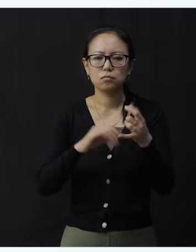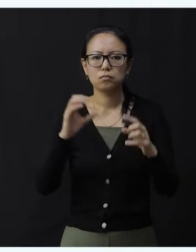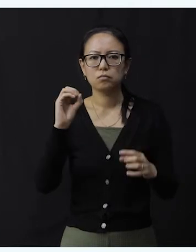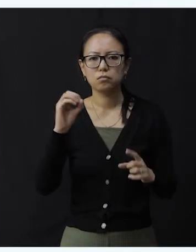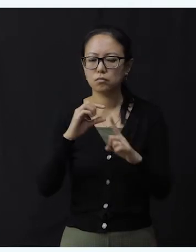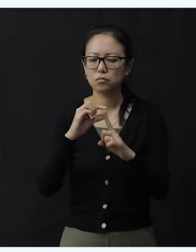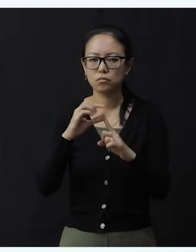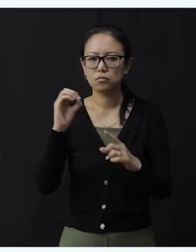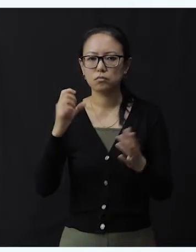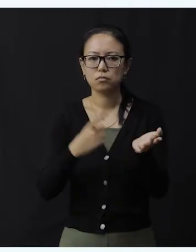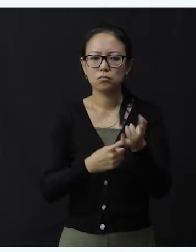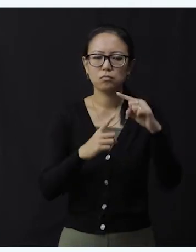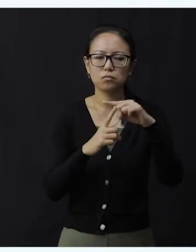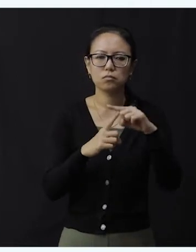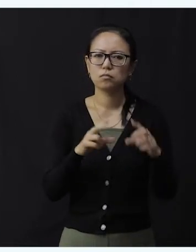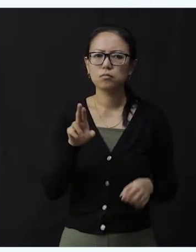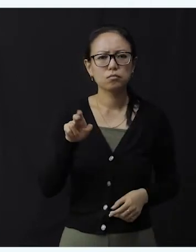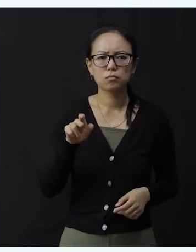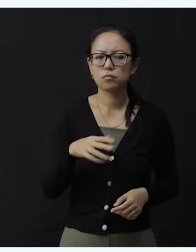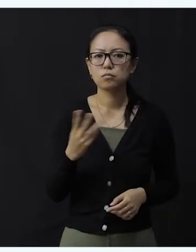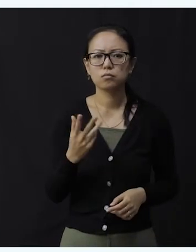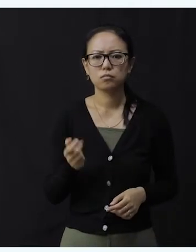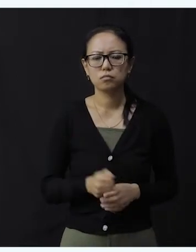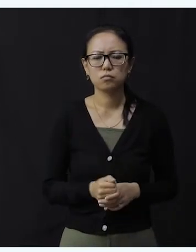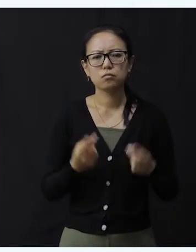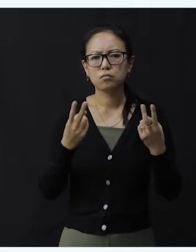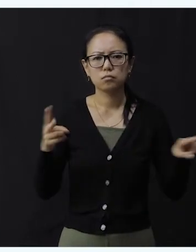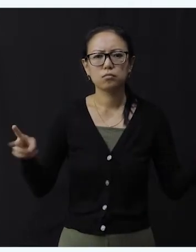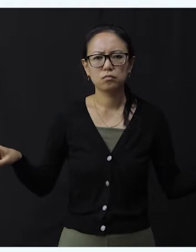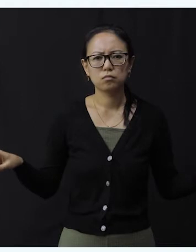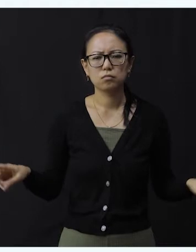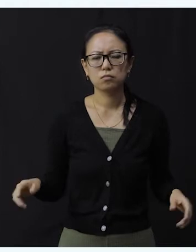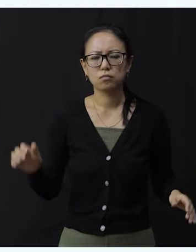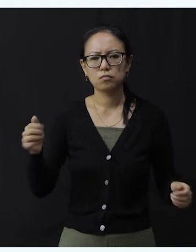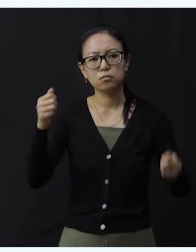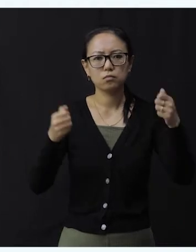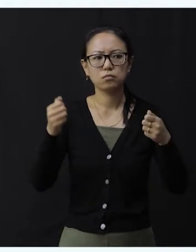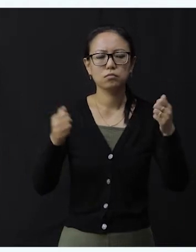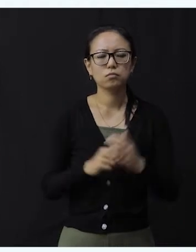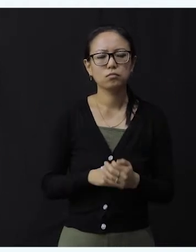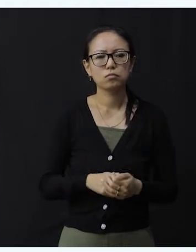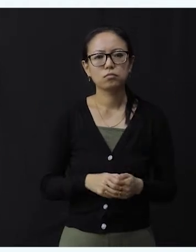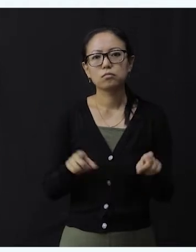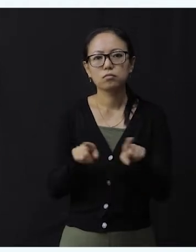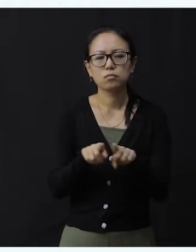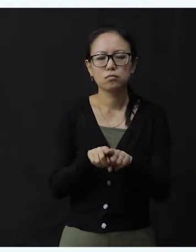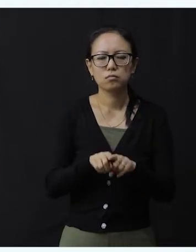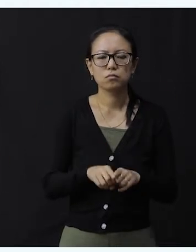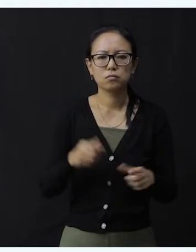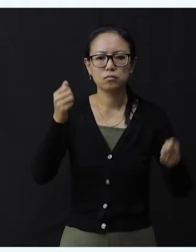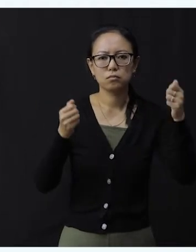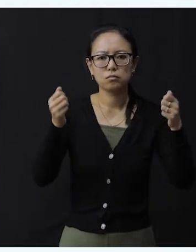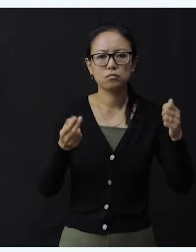the different vehicles such as an auto rickshaw, a bicycle, a bus, car,